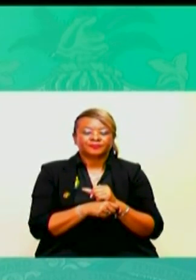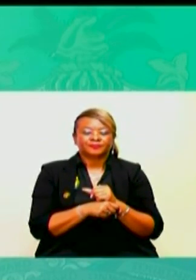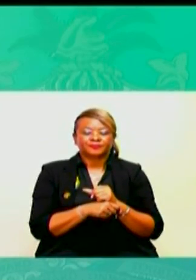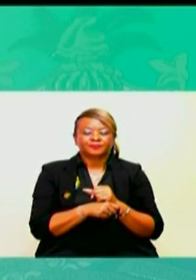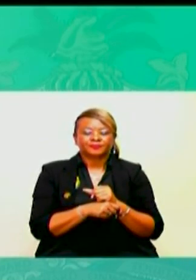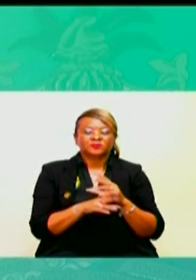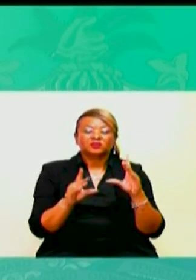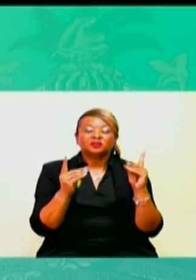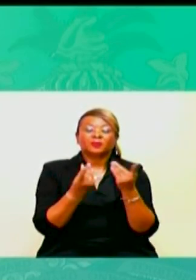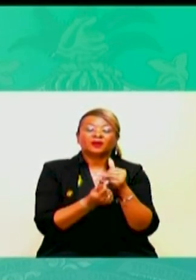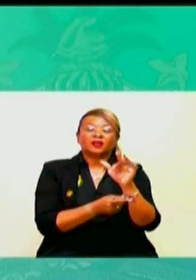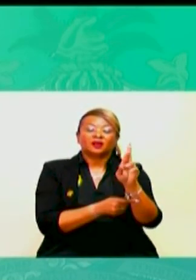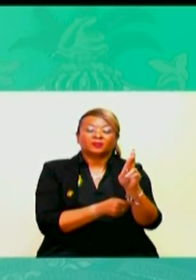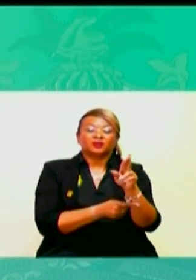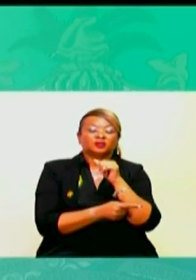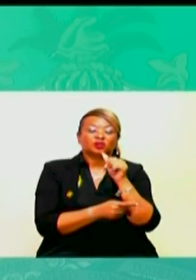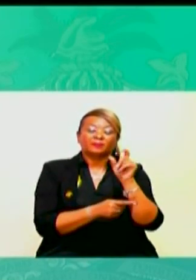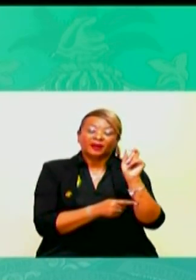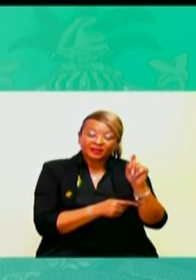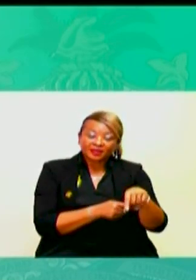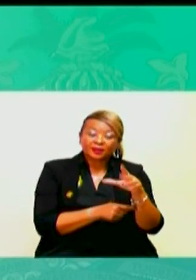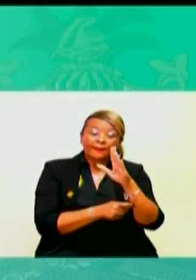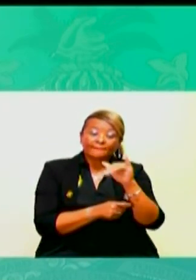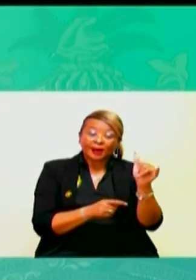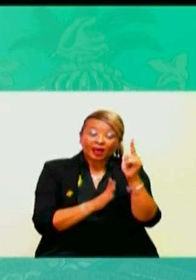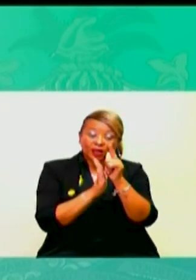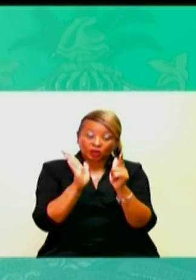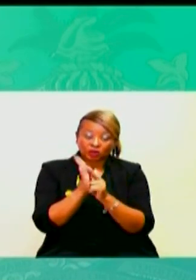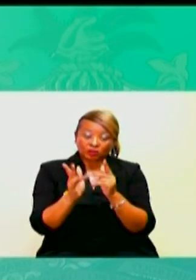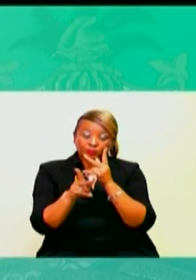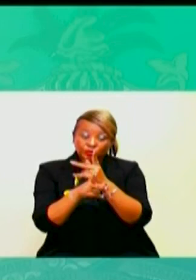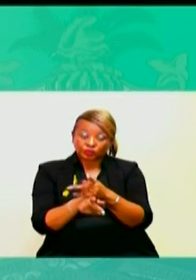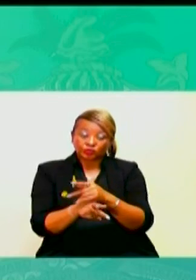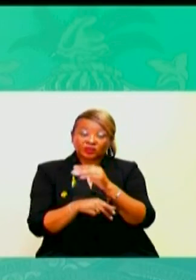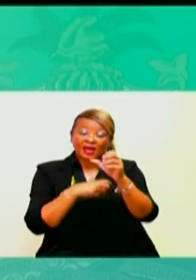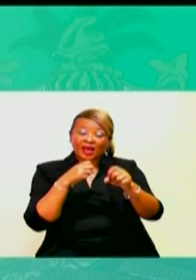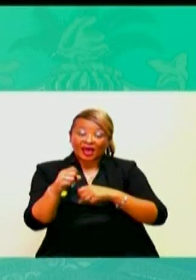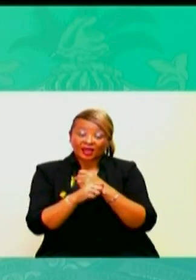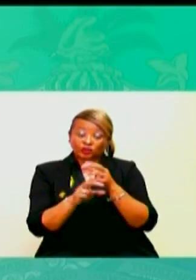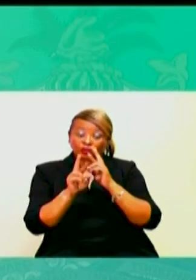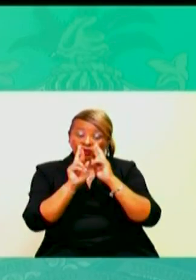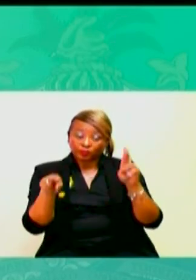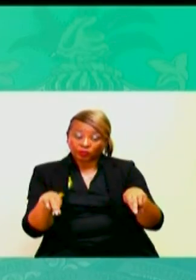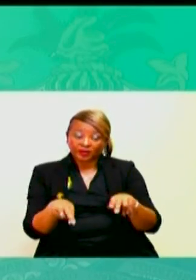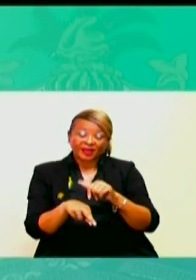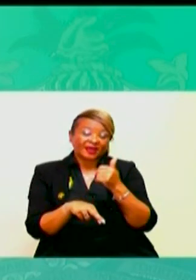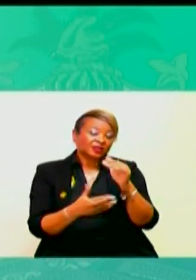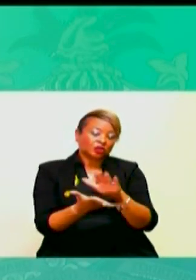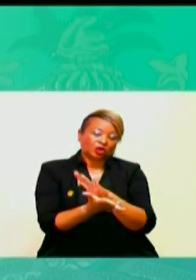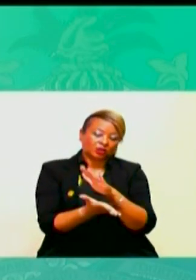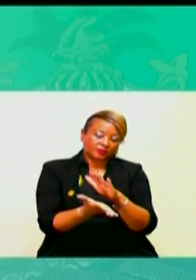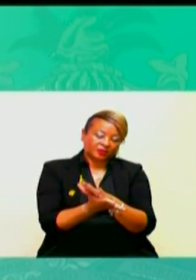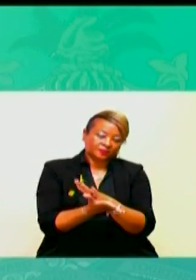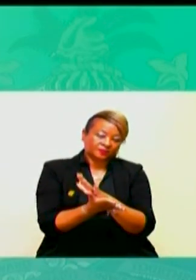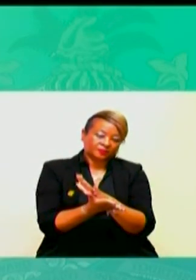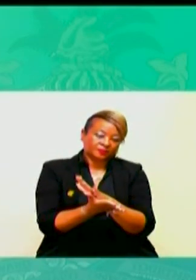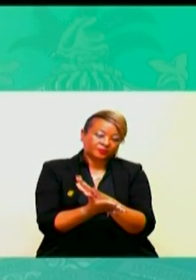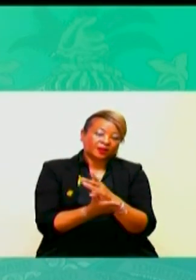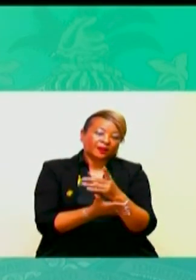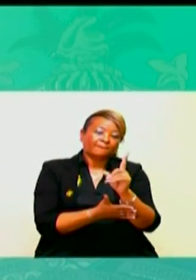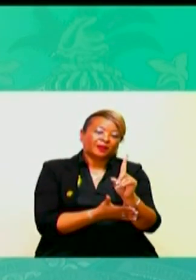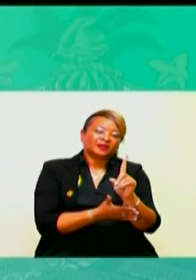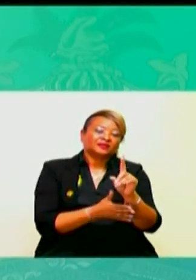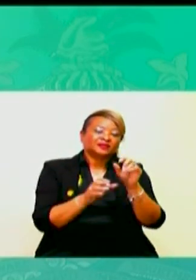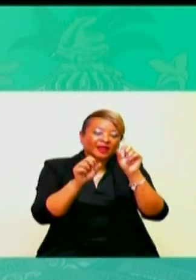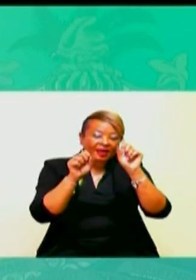the Department of Labor is not mandated by law to produce an annual report or any form of document, but the